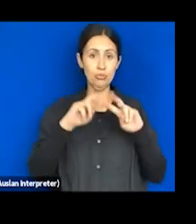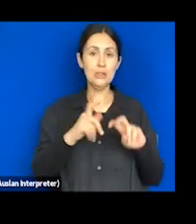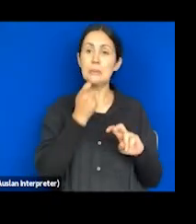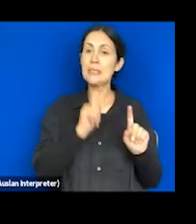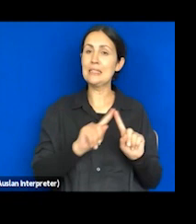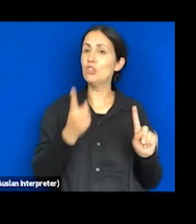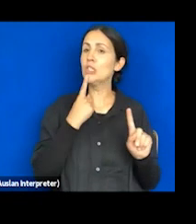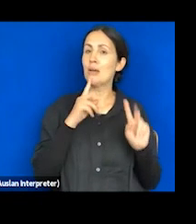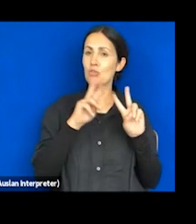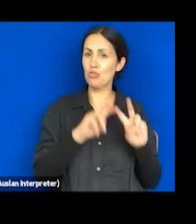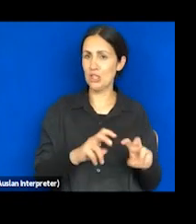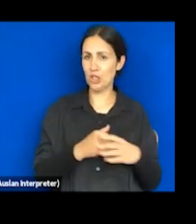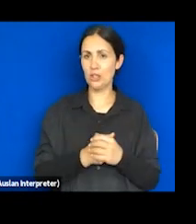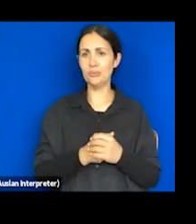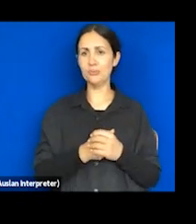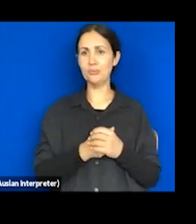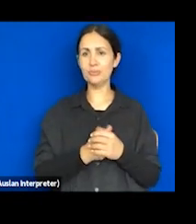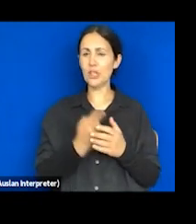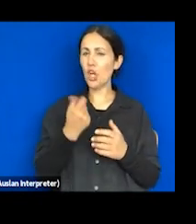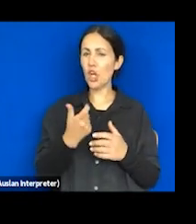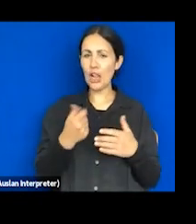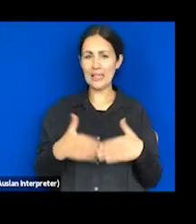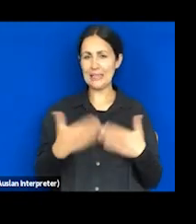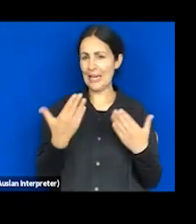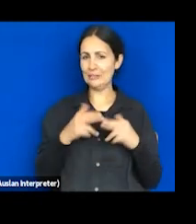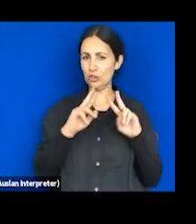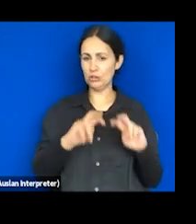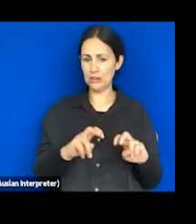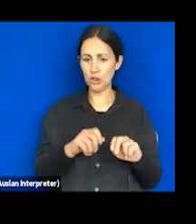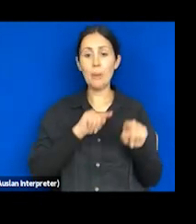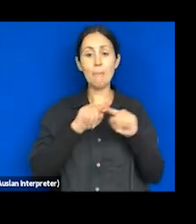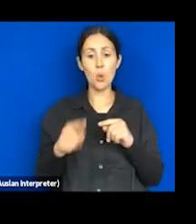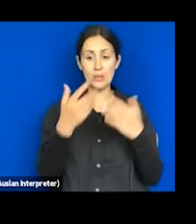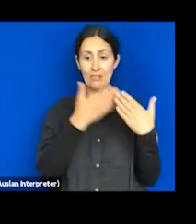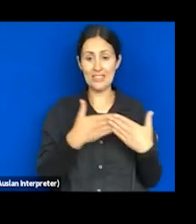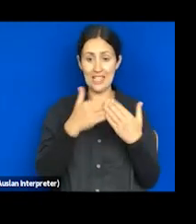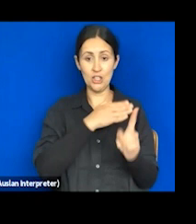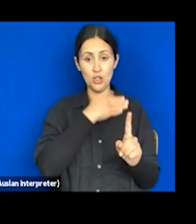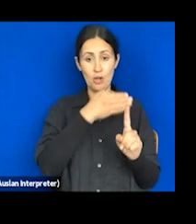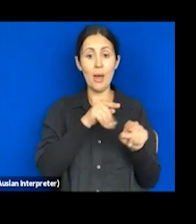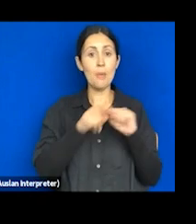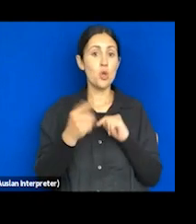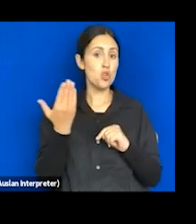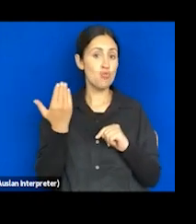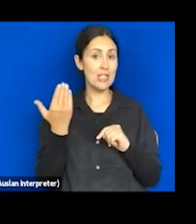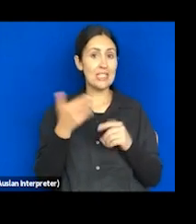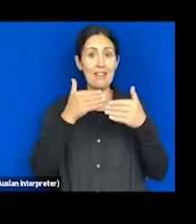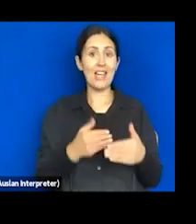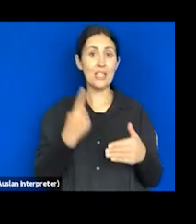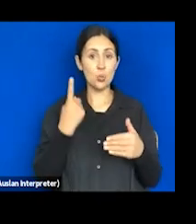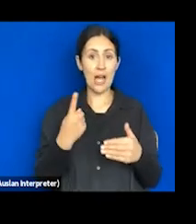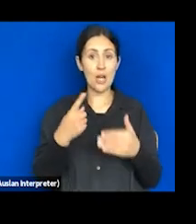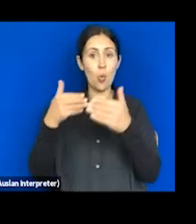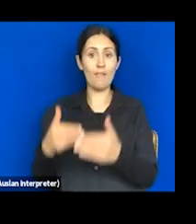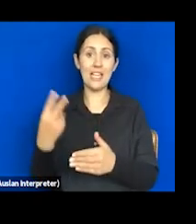it's really in the very early stages. In fact, most studies that have been done to date, most recent studies are either phase 1 or phase 2.